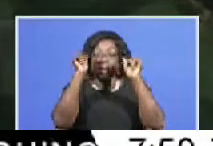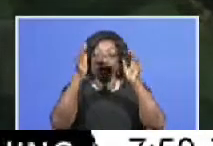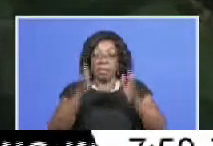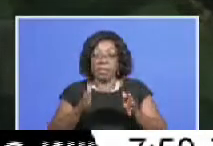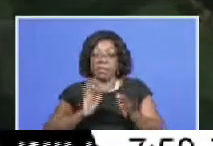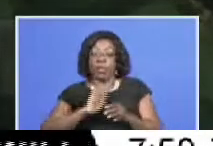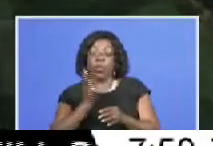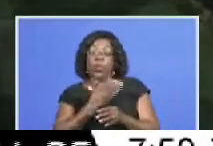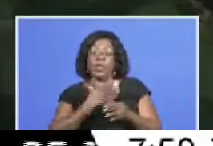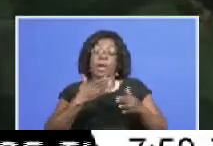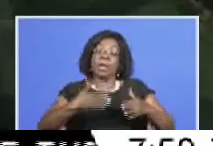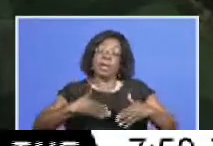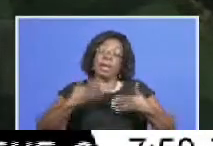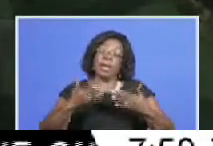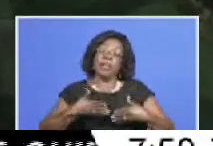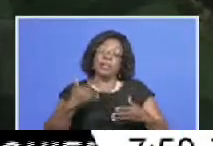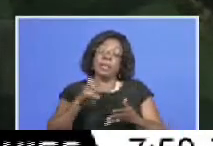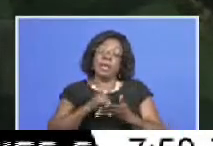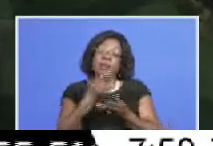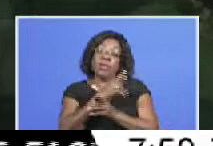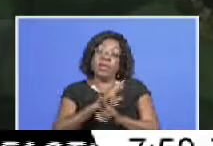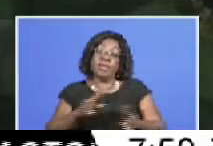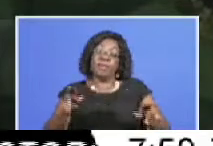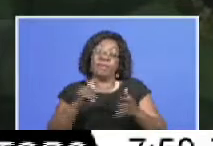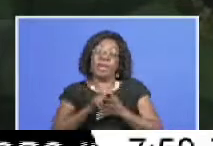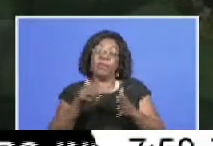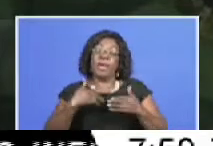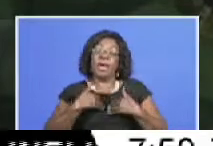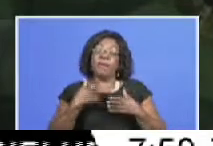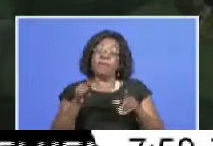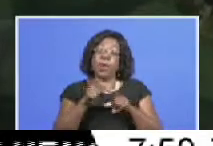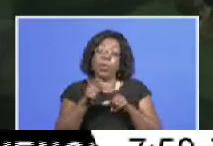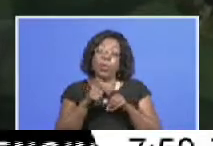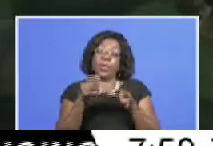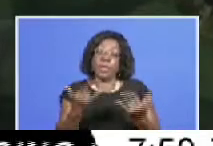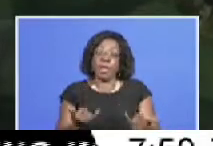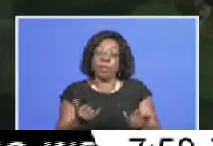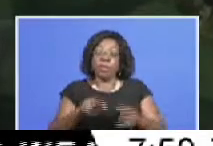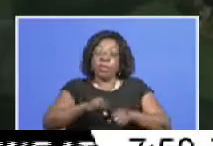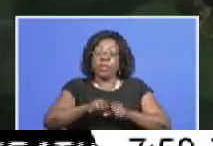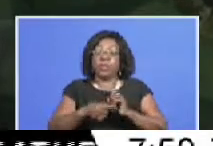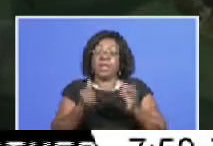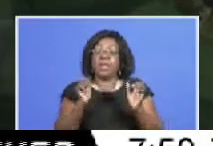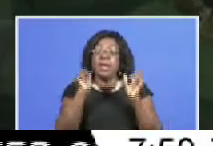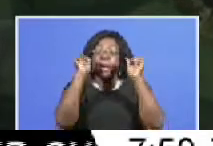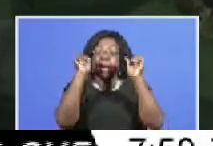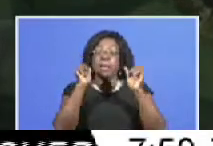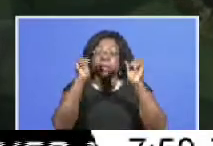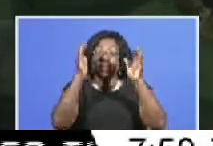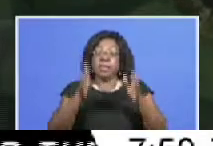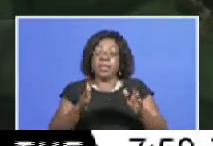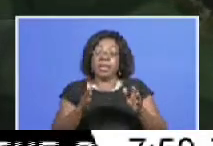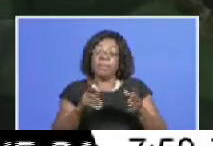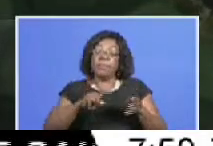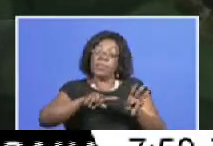glad, though, and relieved that we have a word now so athletes can begin to take the social